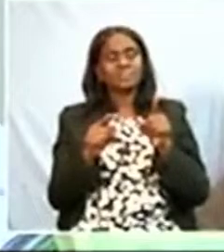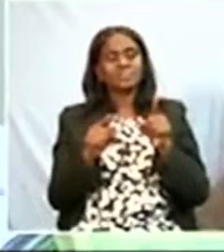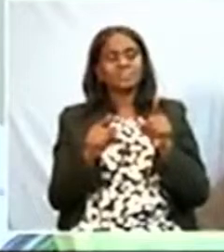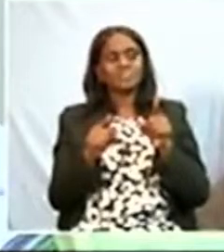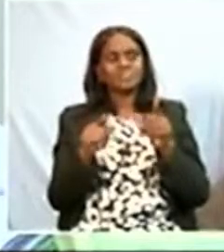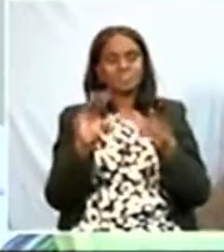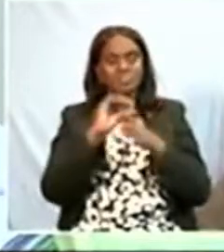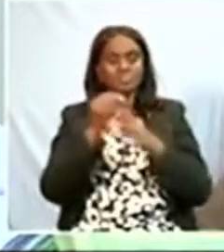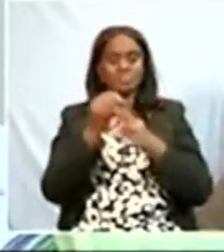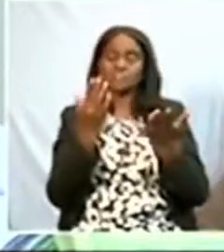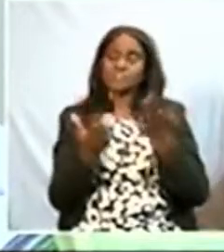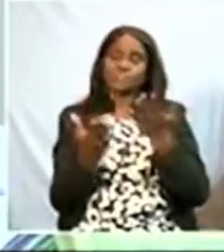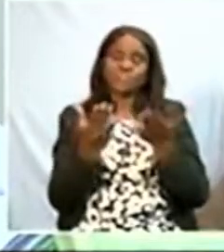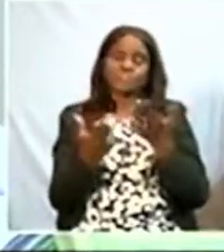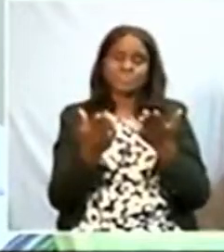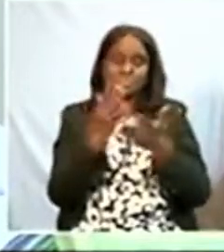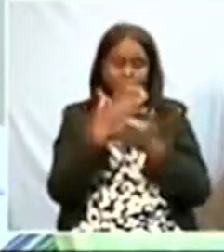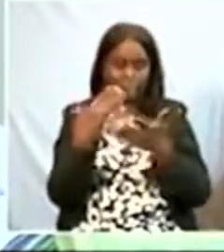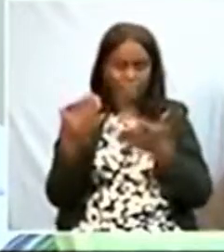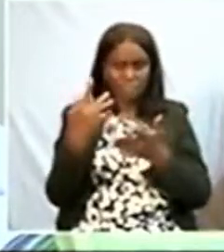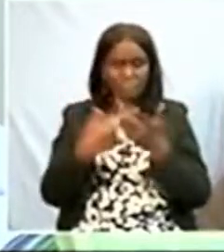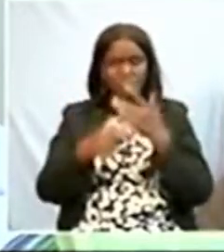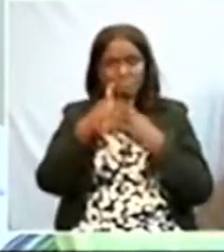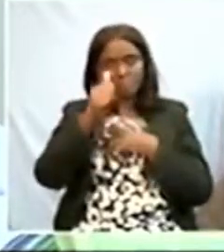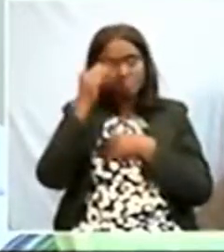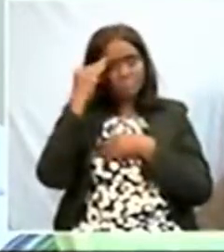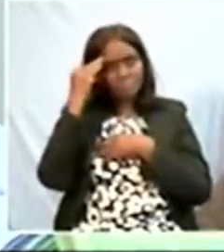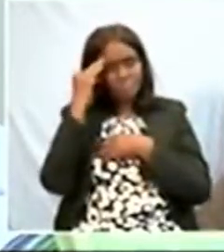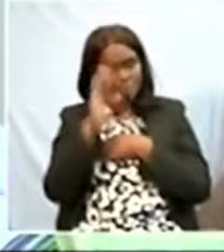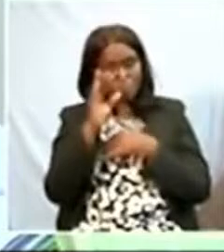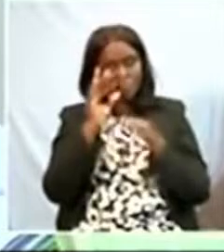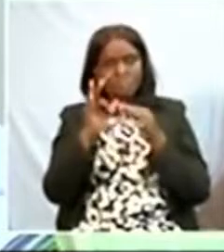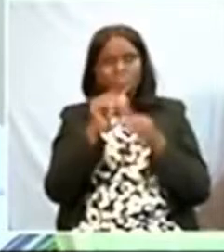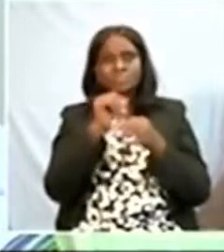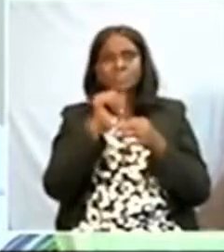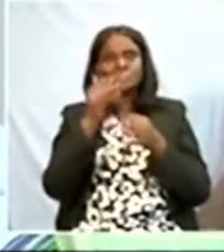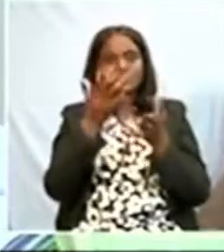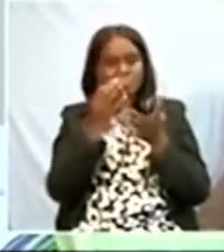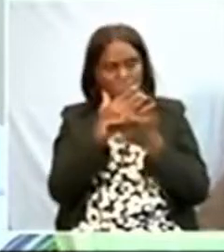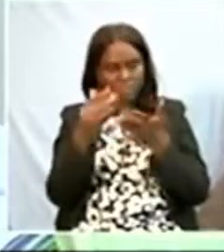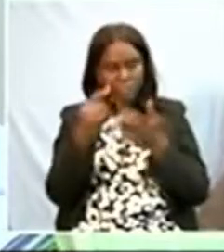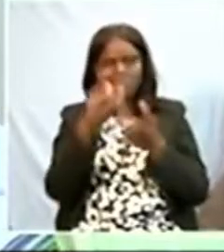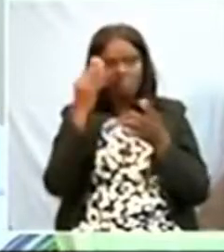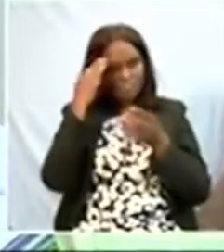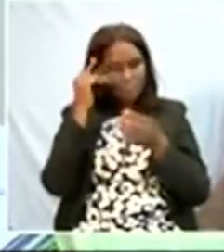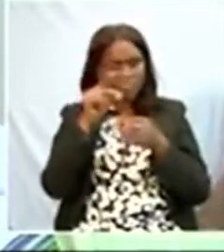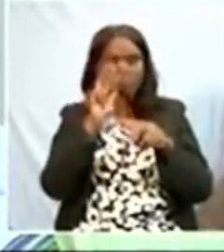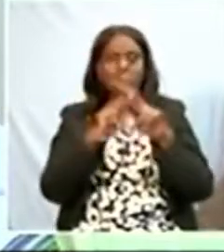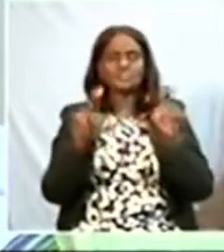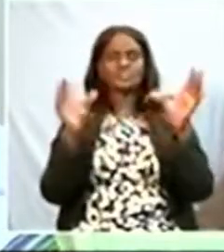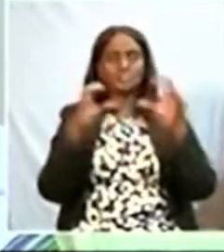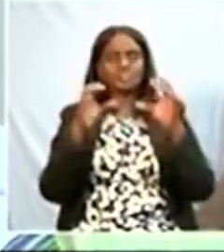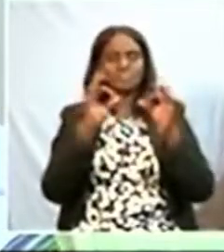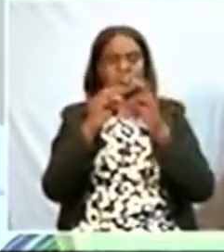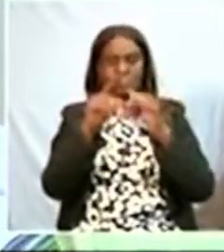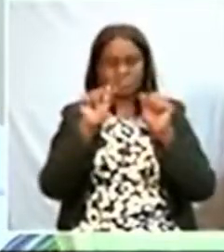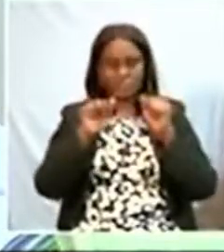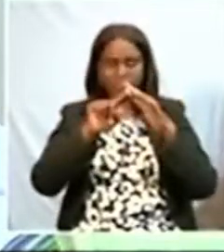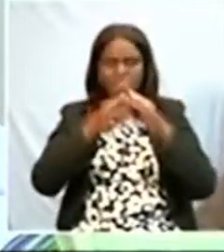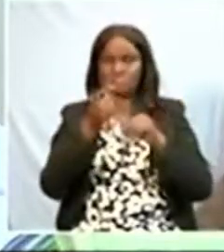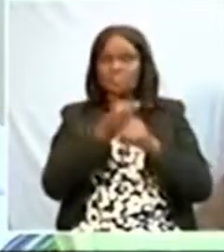Or it is something you know? If it is something you know, you chair the procurement committee, if we can start from